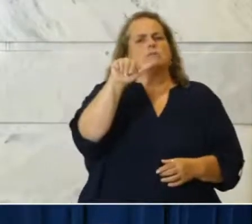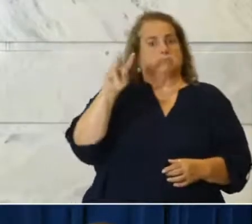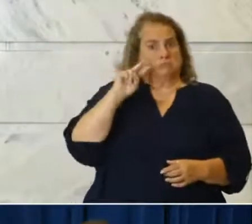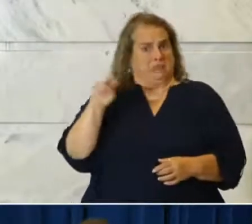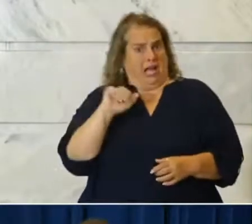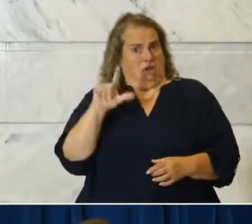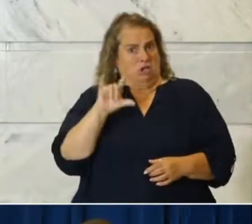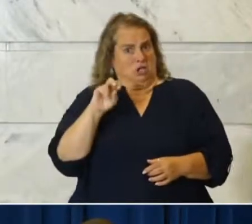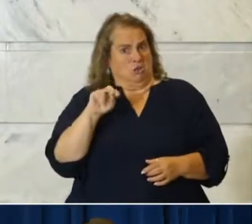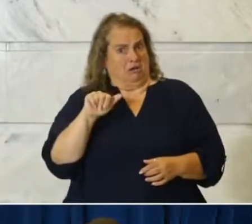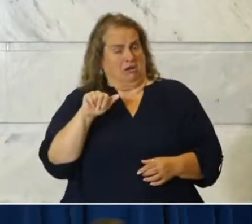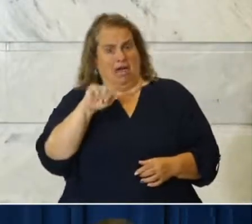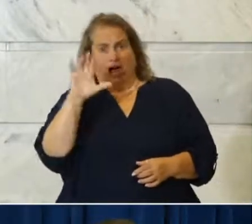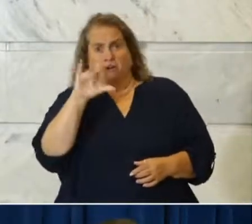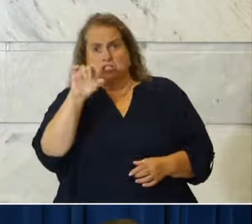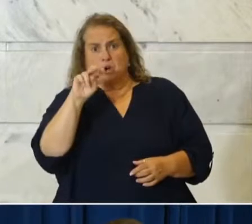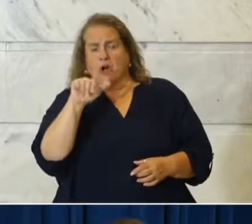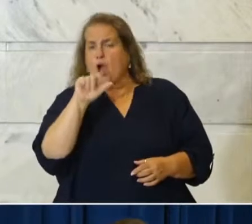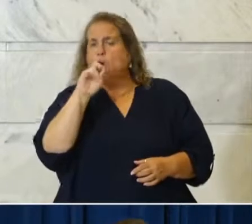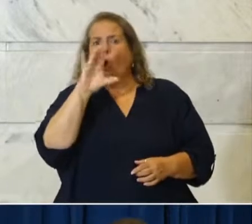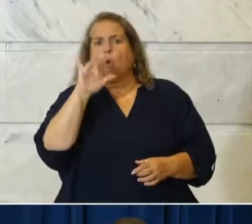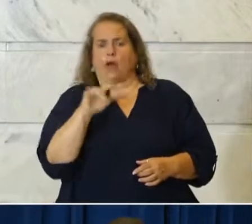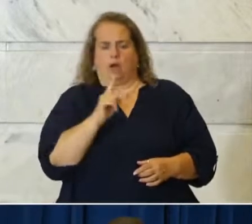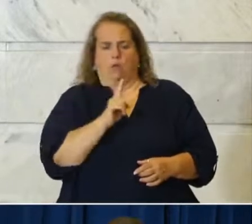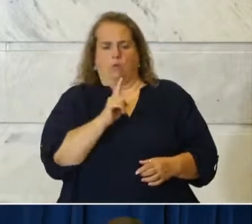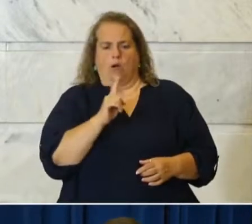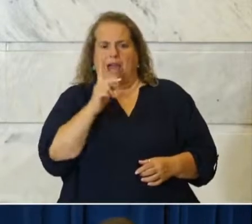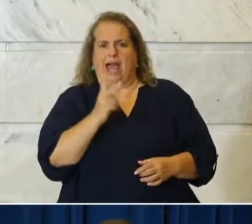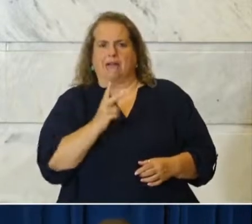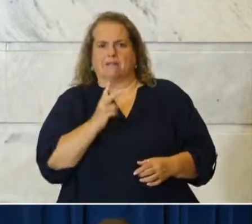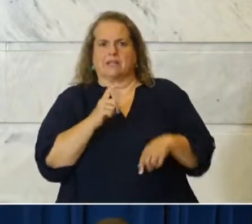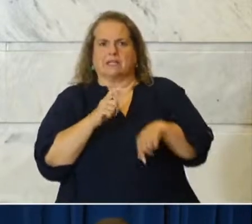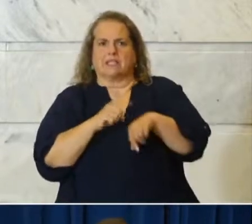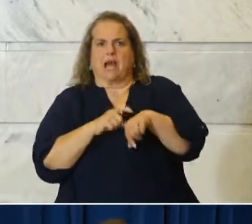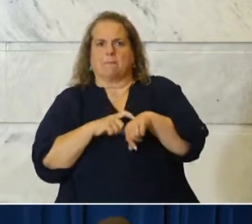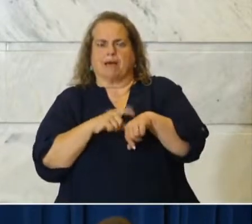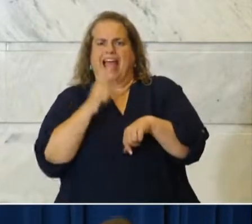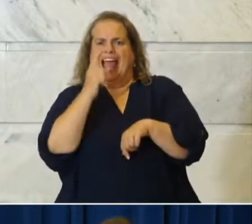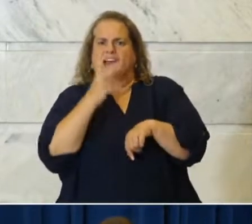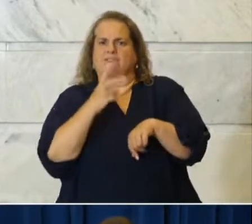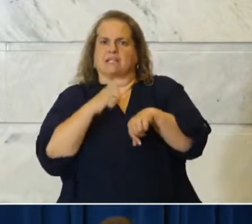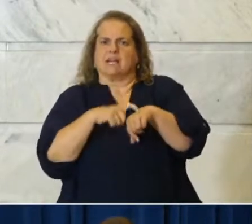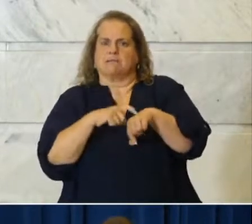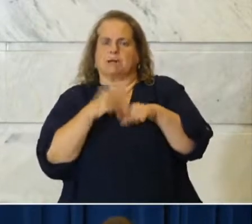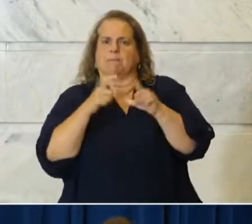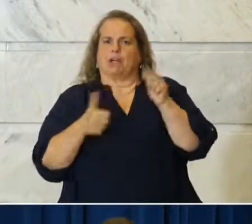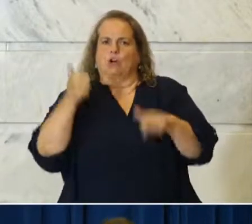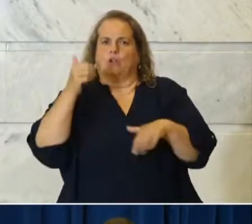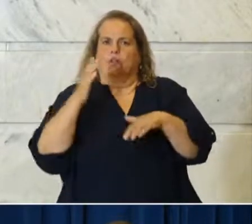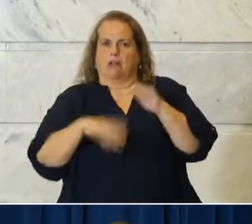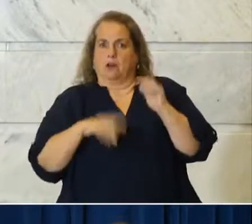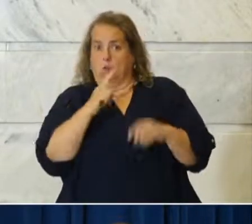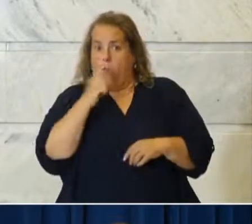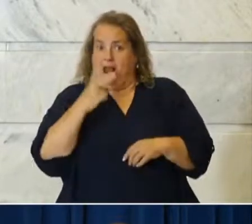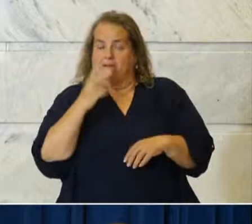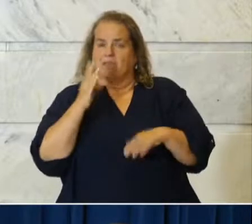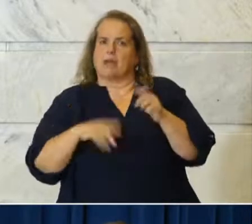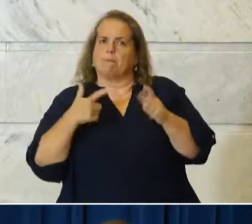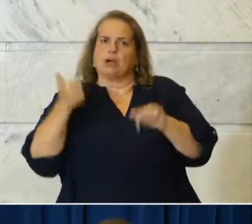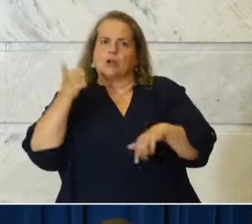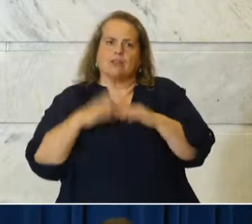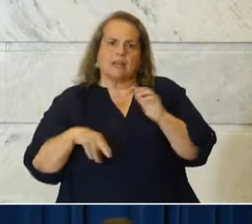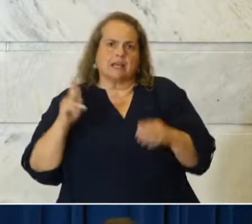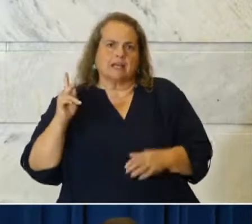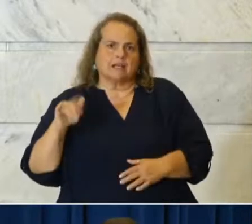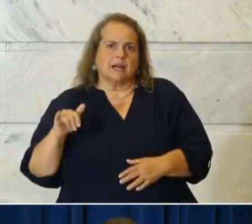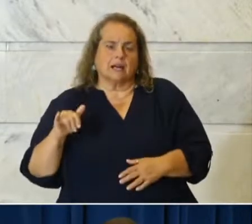Arizona is only 1.5 times bigger than Kentucky, 1.5 times bigger. They made